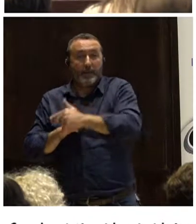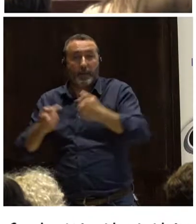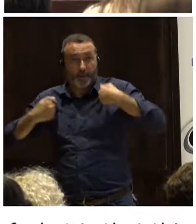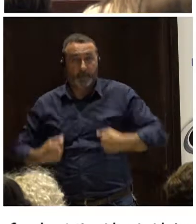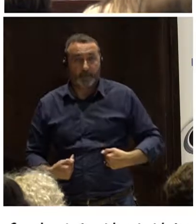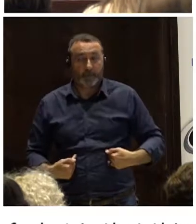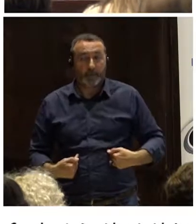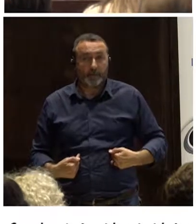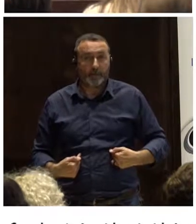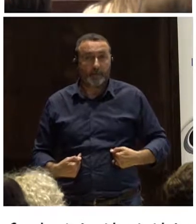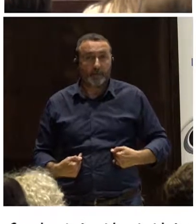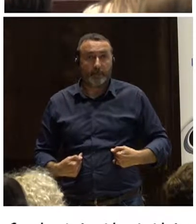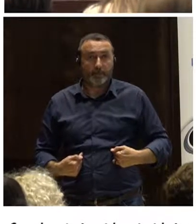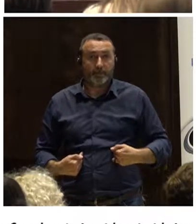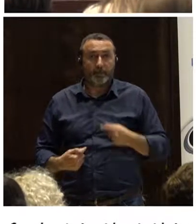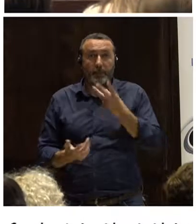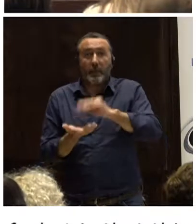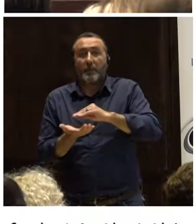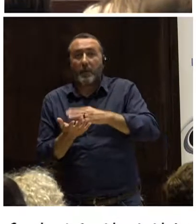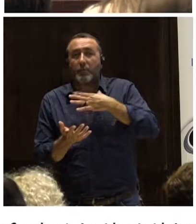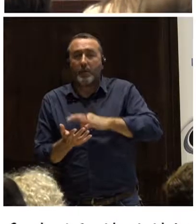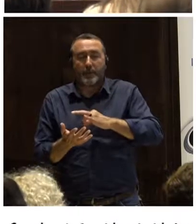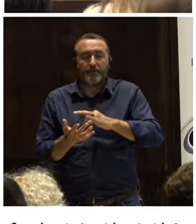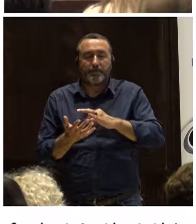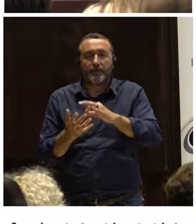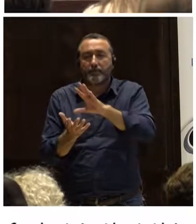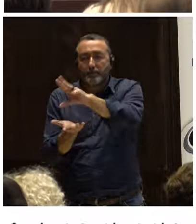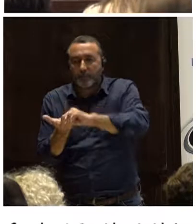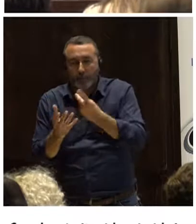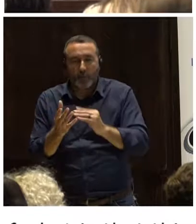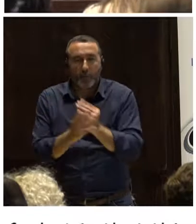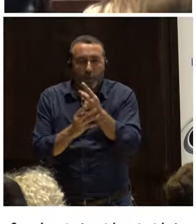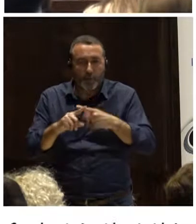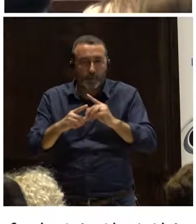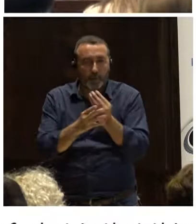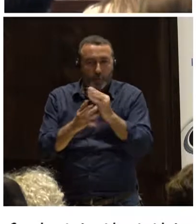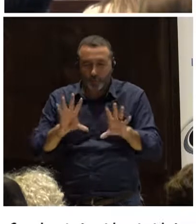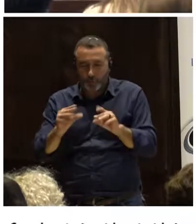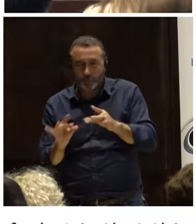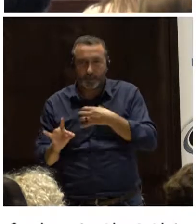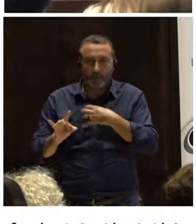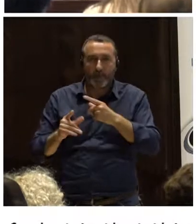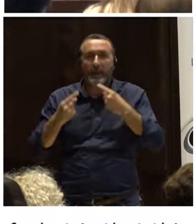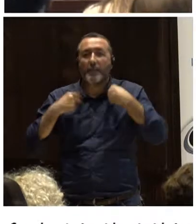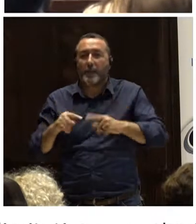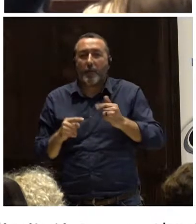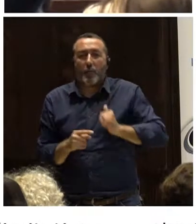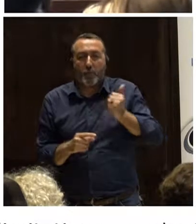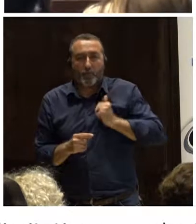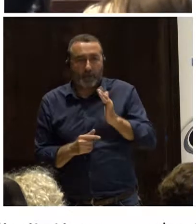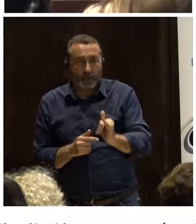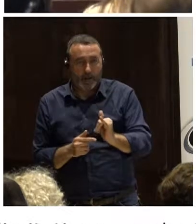can't reach or grasp those items, they're losing out on a lot of opportunities.